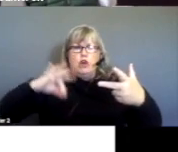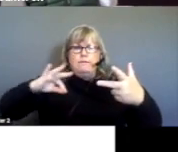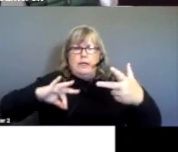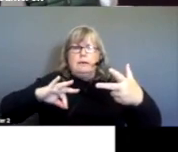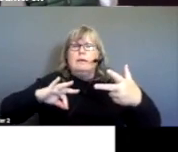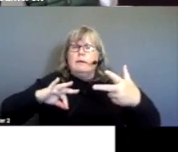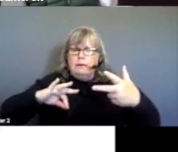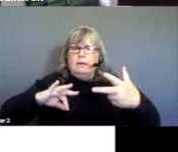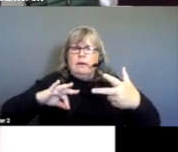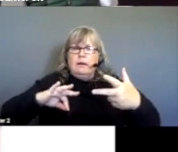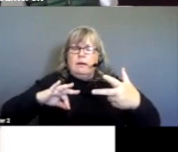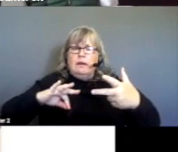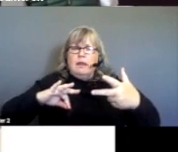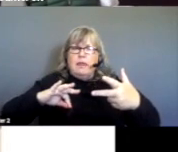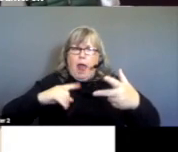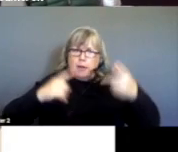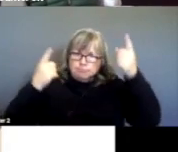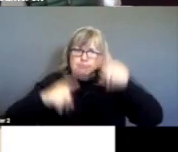changes.